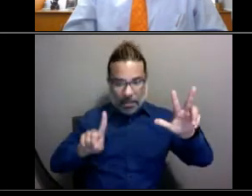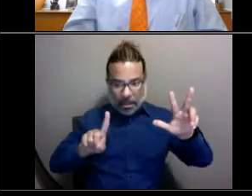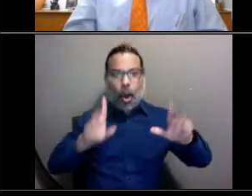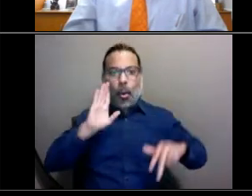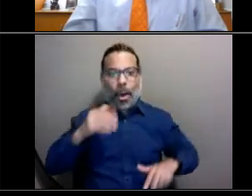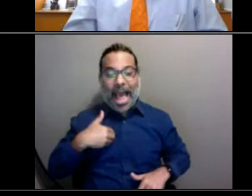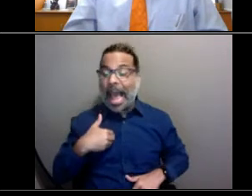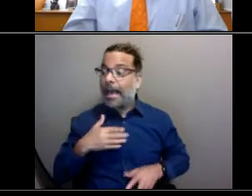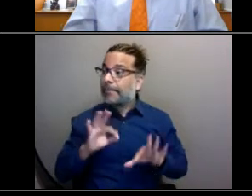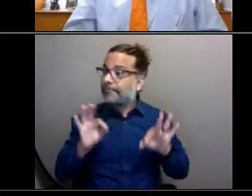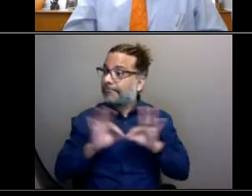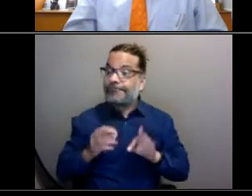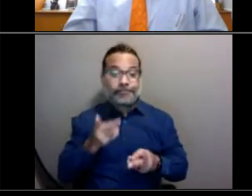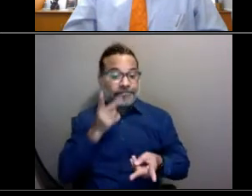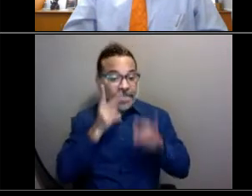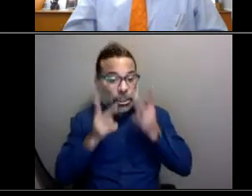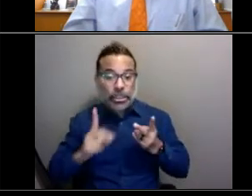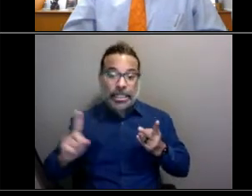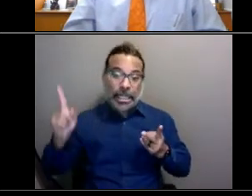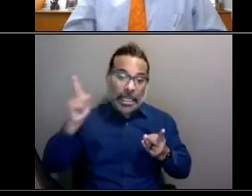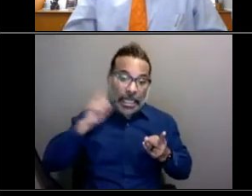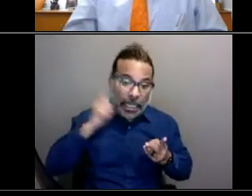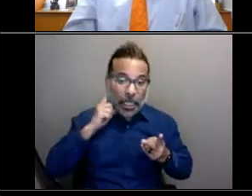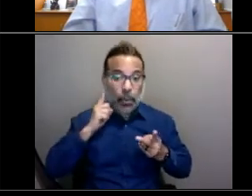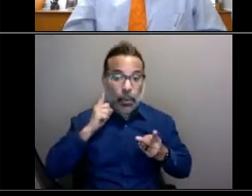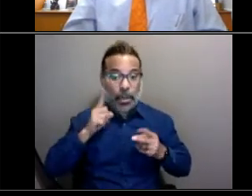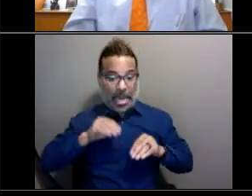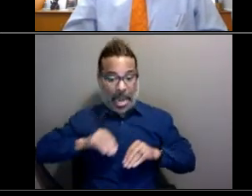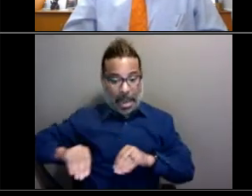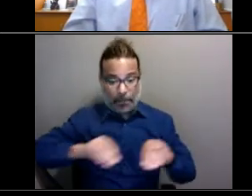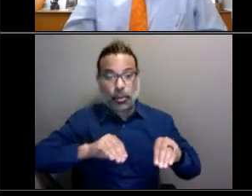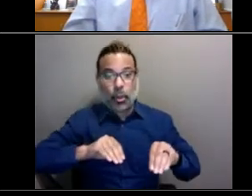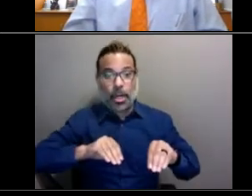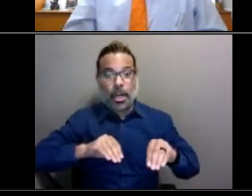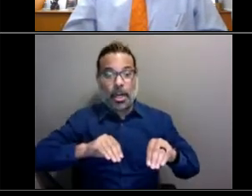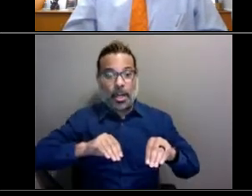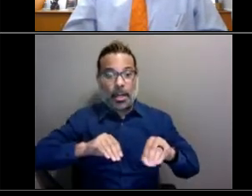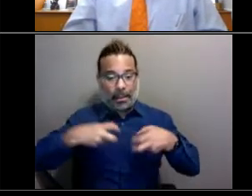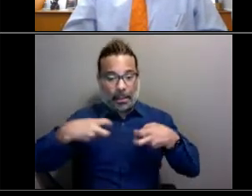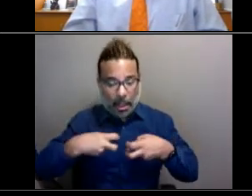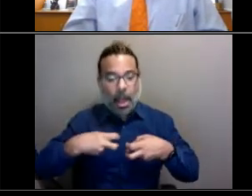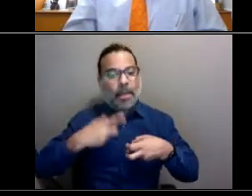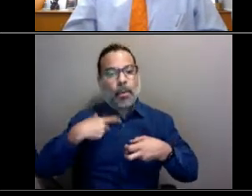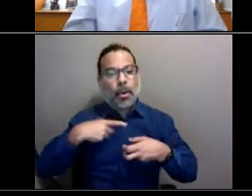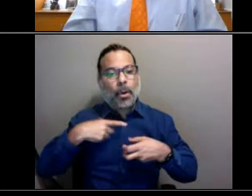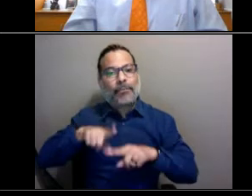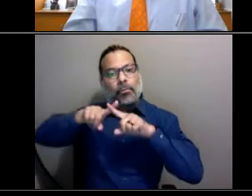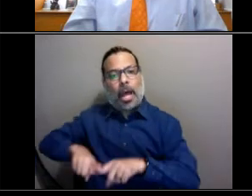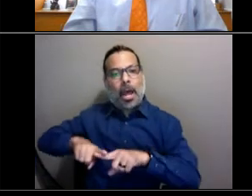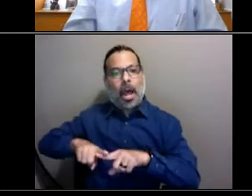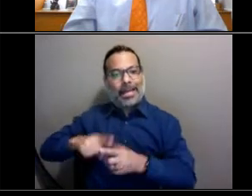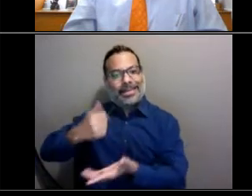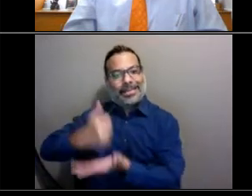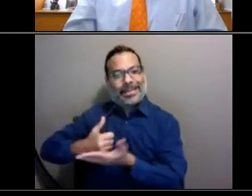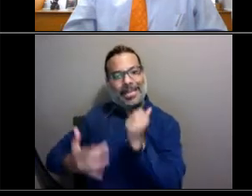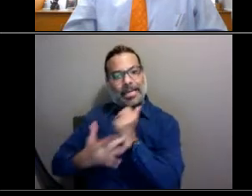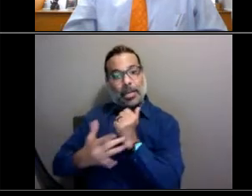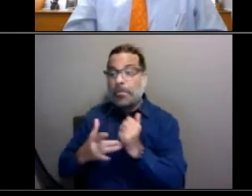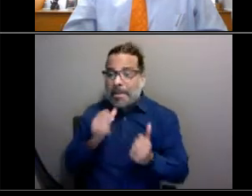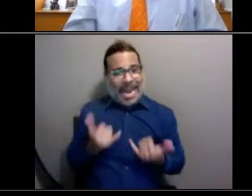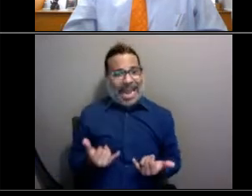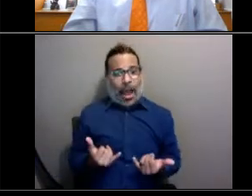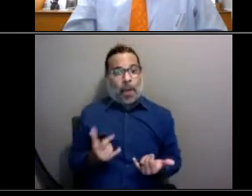vision, hearing, ambulatory compromises where we will rely on assistive technology. Maybe not today, but it's coming. If